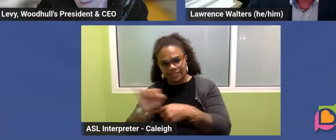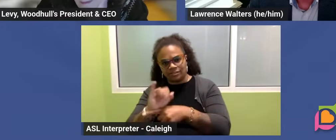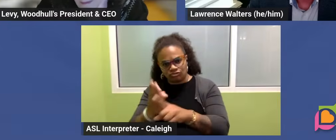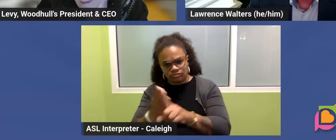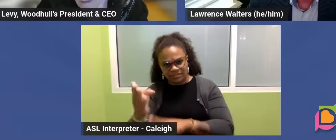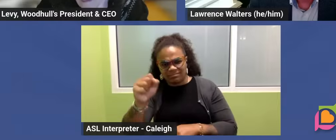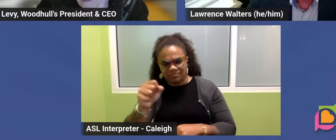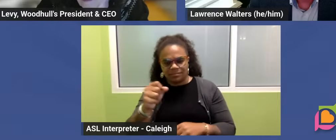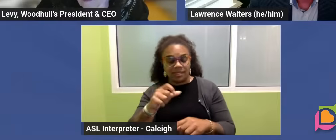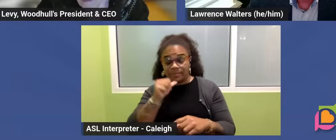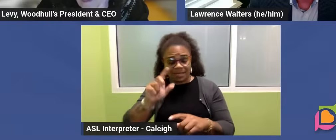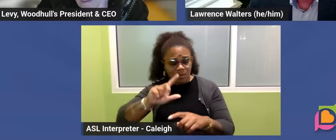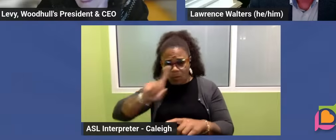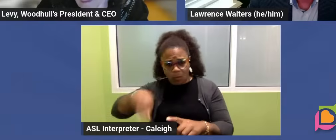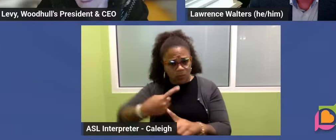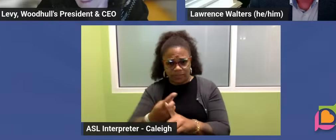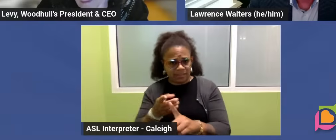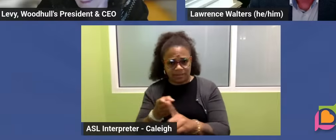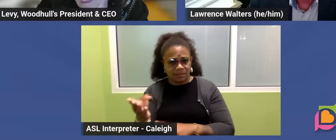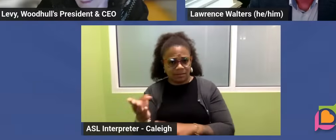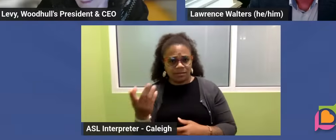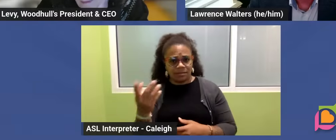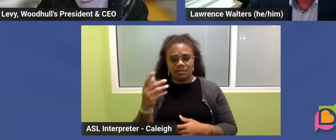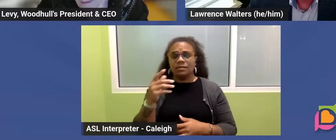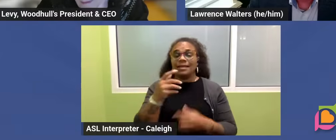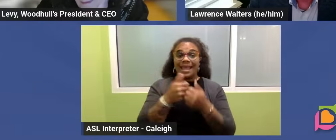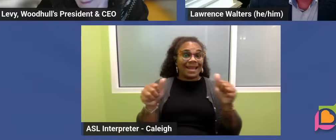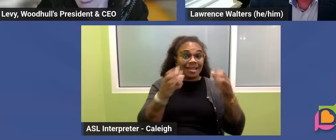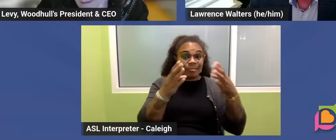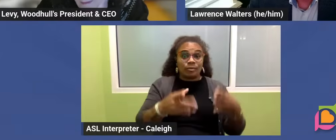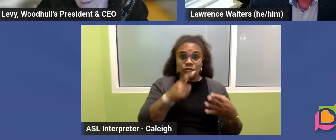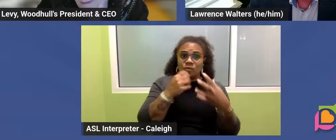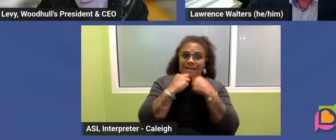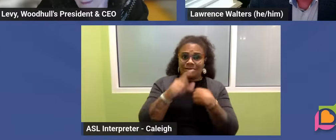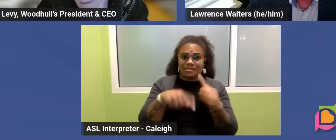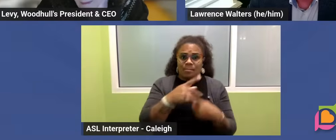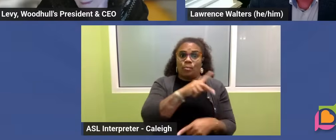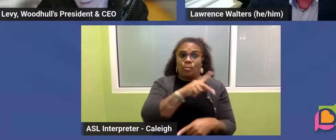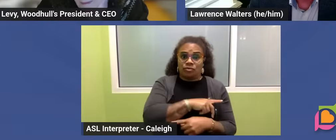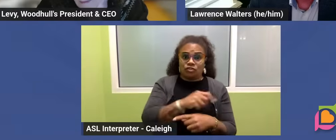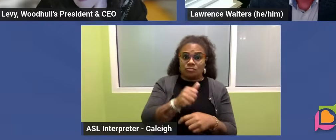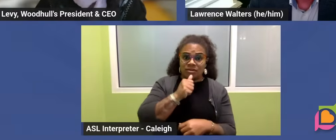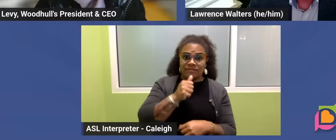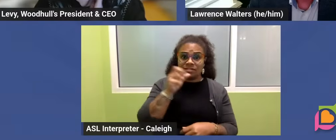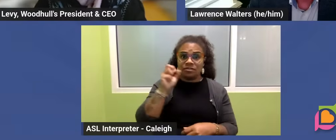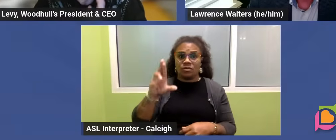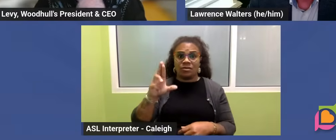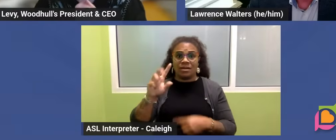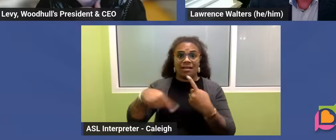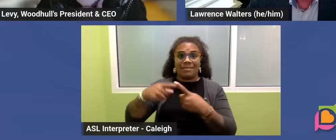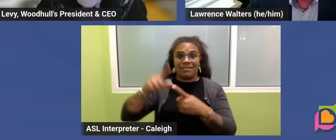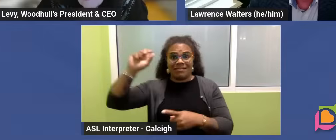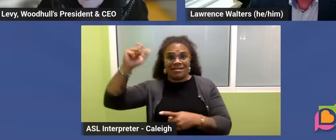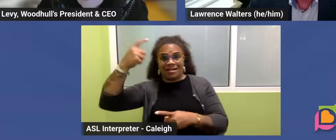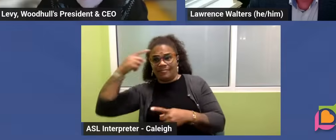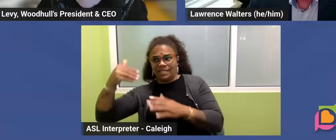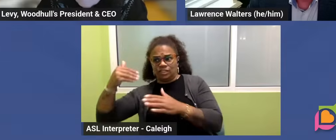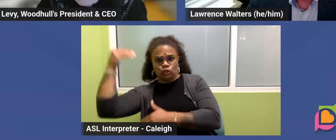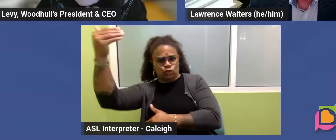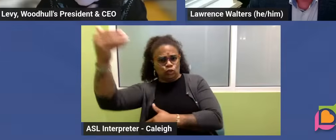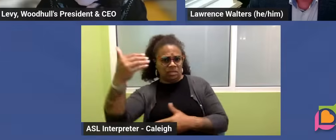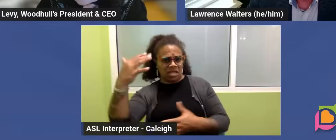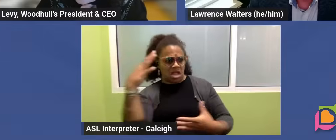industry. Anybody that cares about personal privacy, about governmental overreach, about the nanny